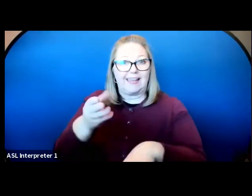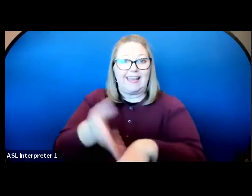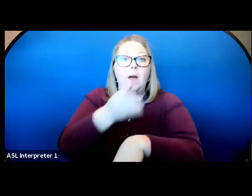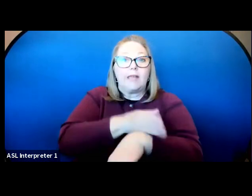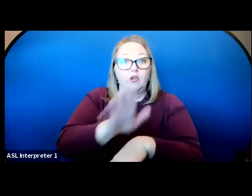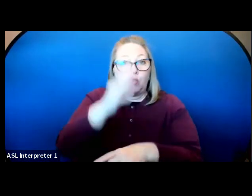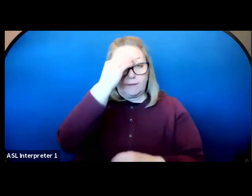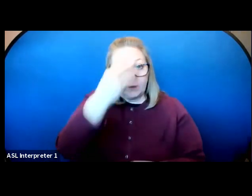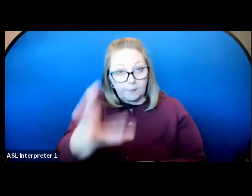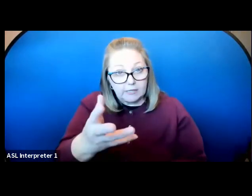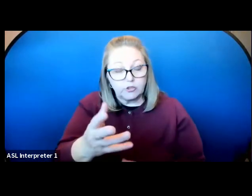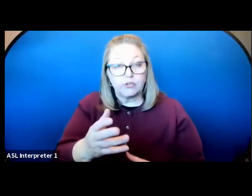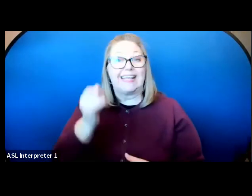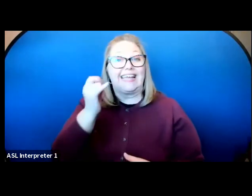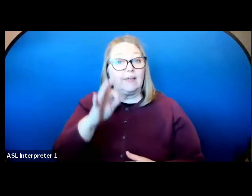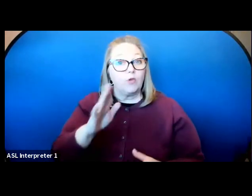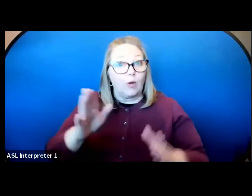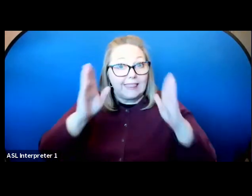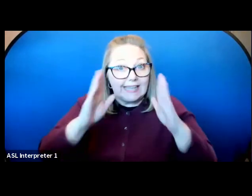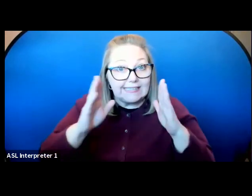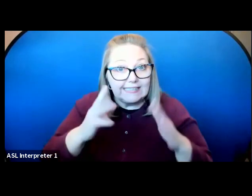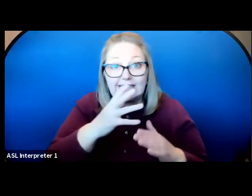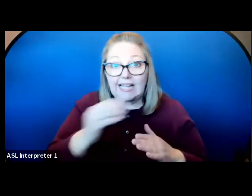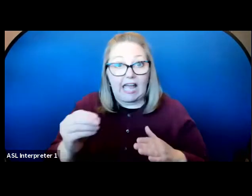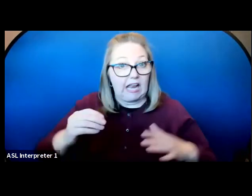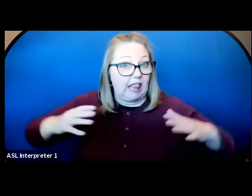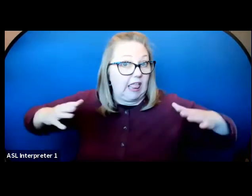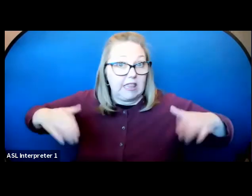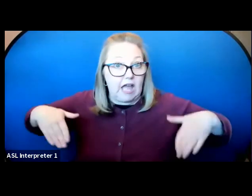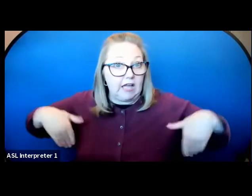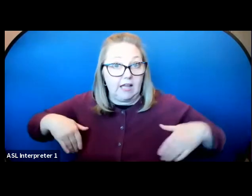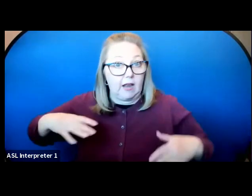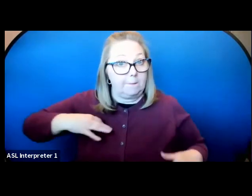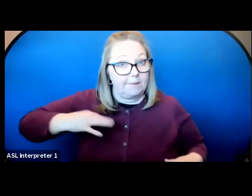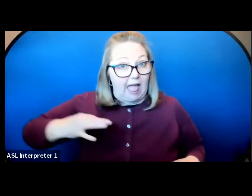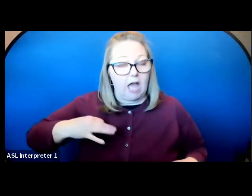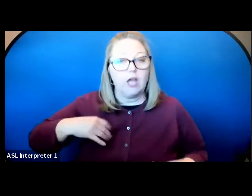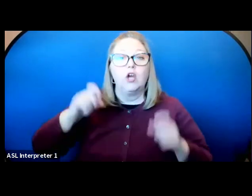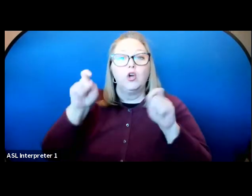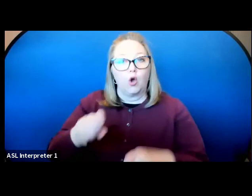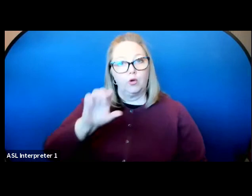information. And if you are listening to this and are in crisis, we need to make sure you go to